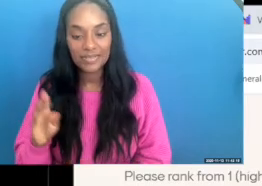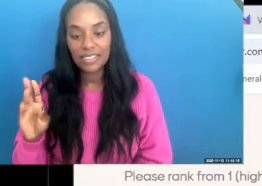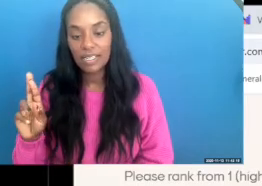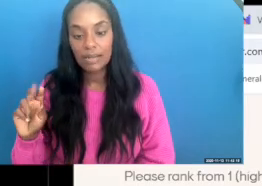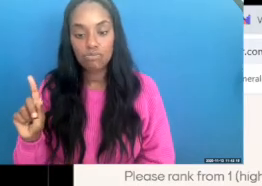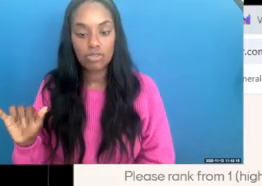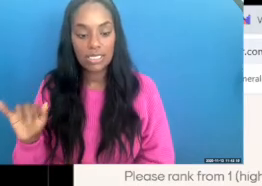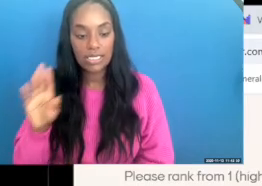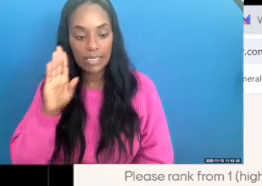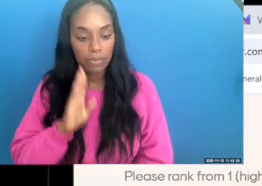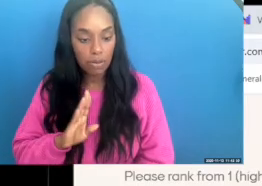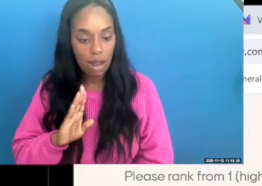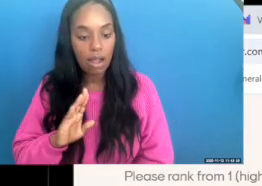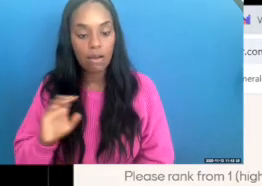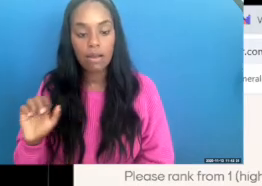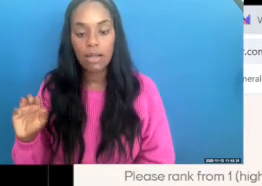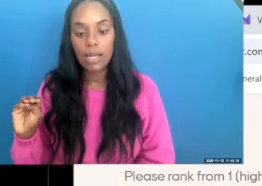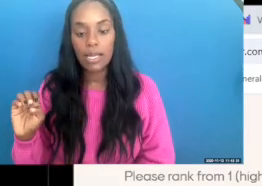I'll just do a little bit of that.